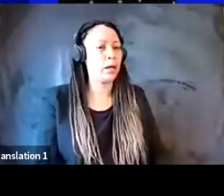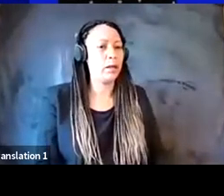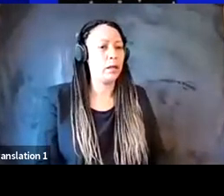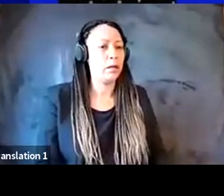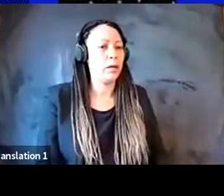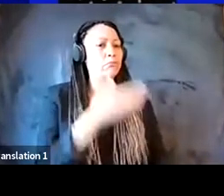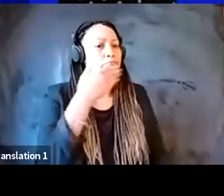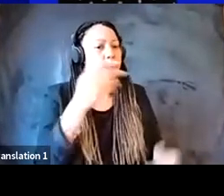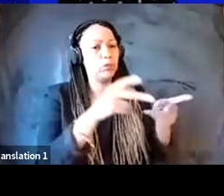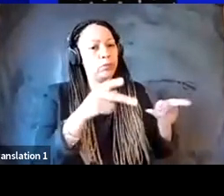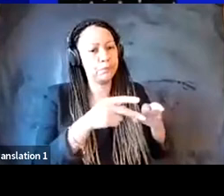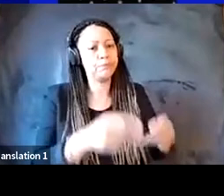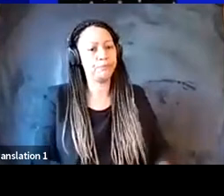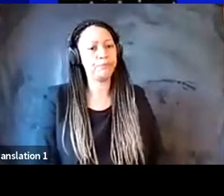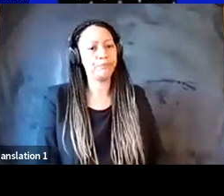location.